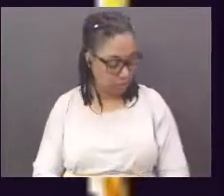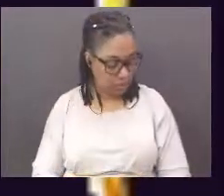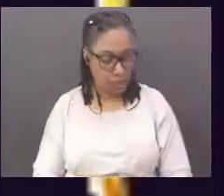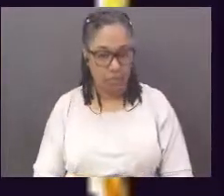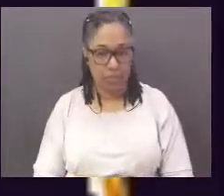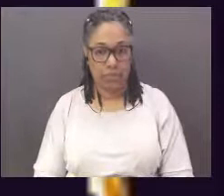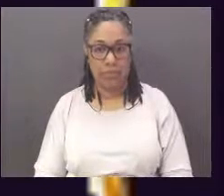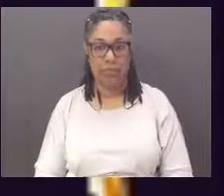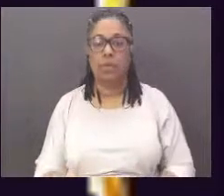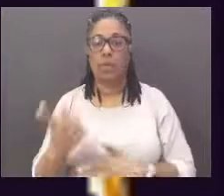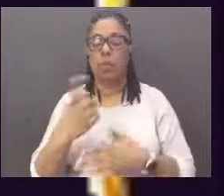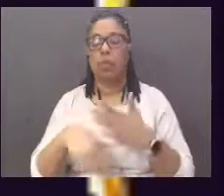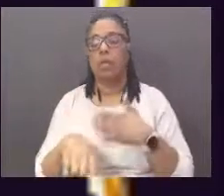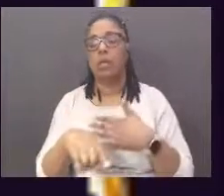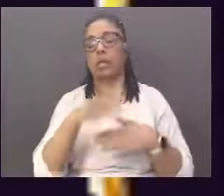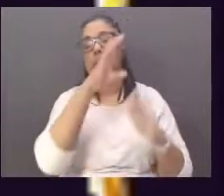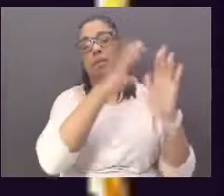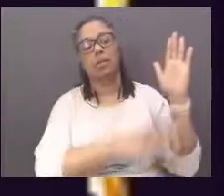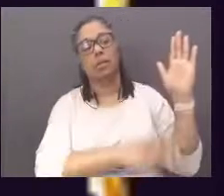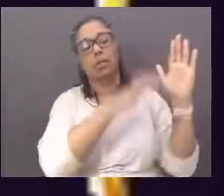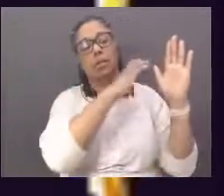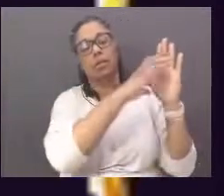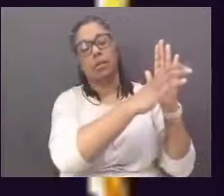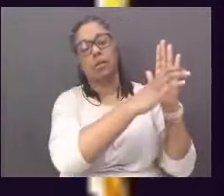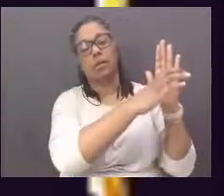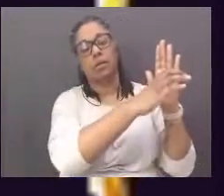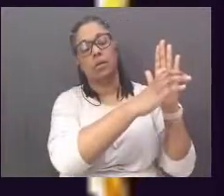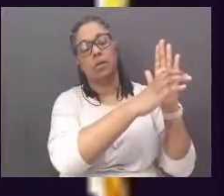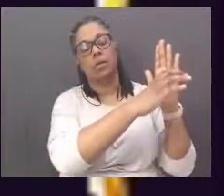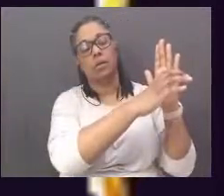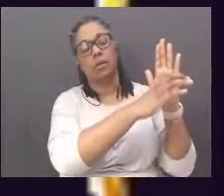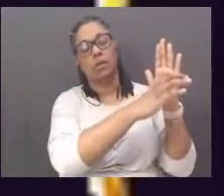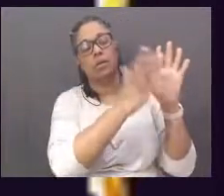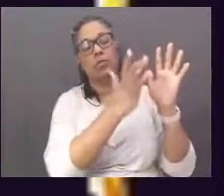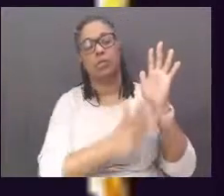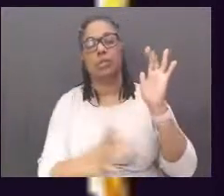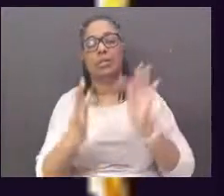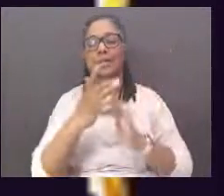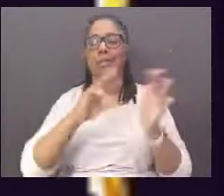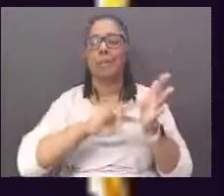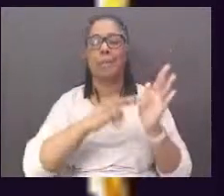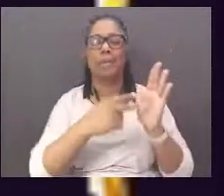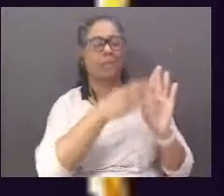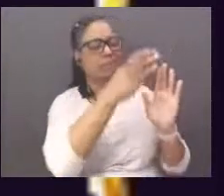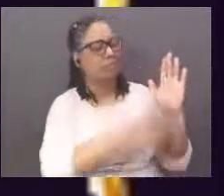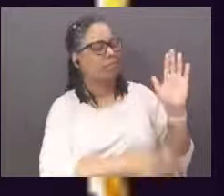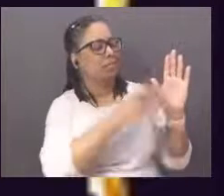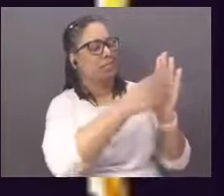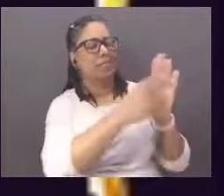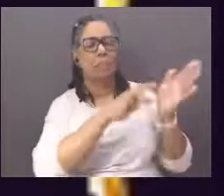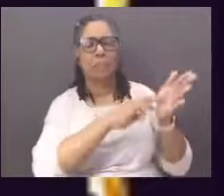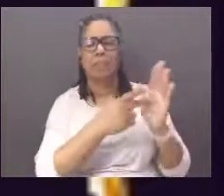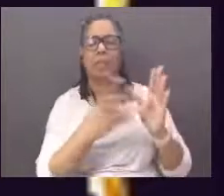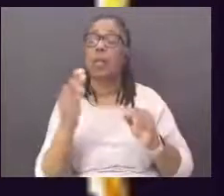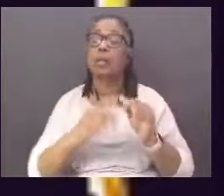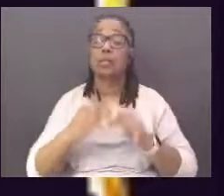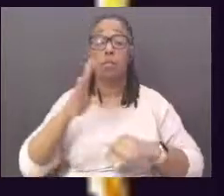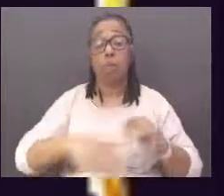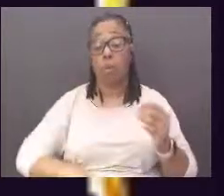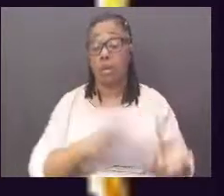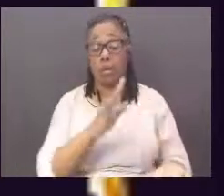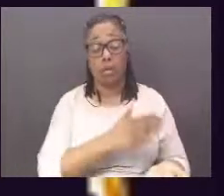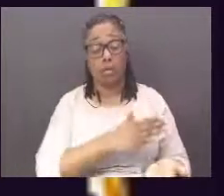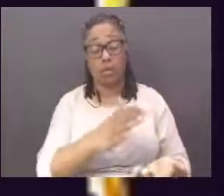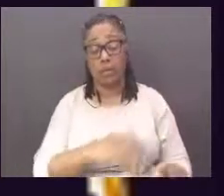What does the cross of Jesus mean? It's more than songs we sing, much